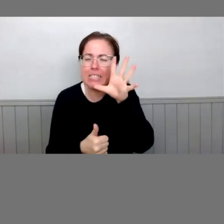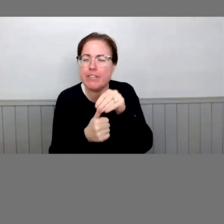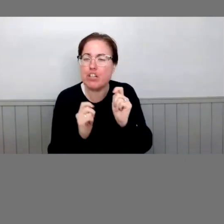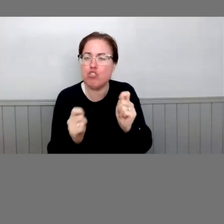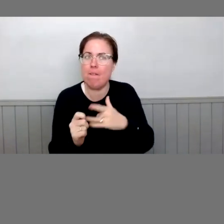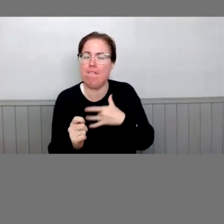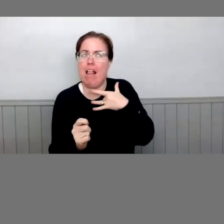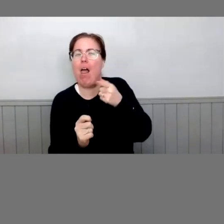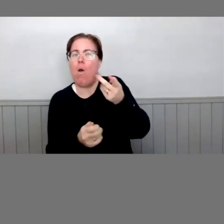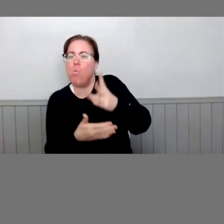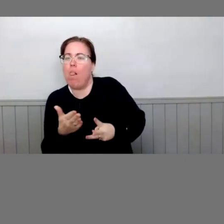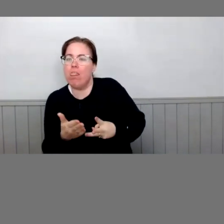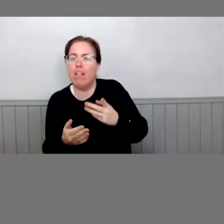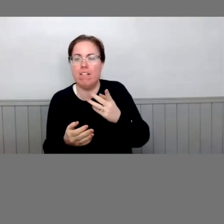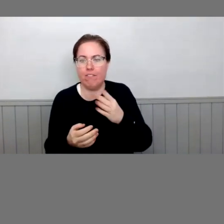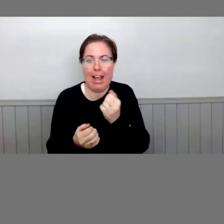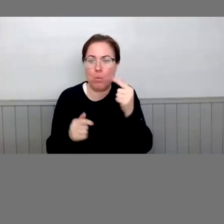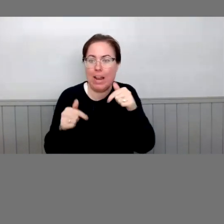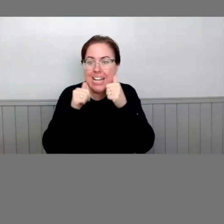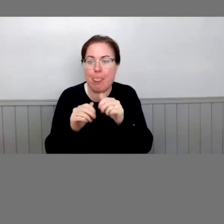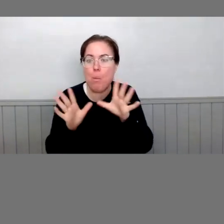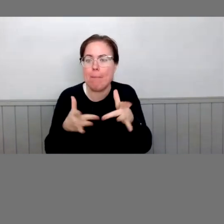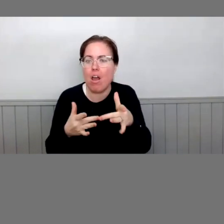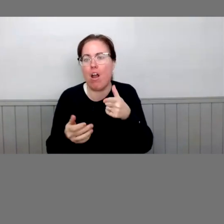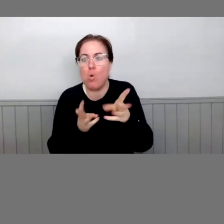who's a practitioner?